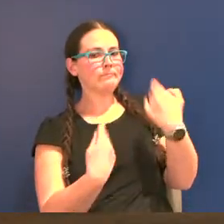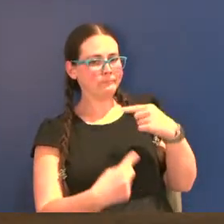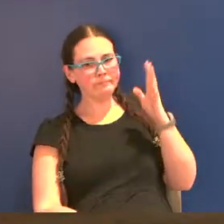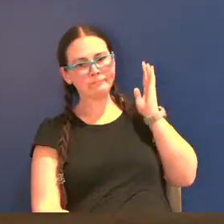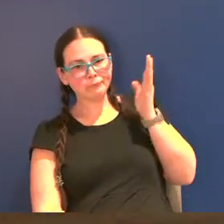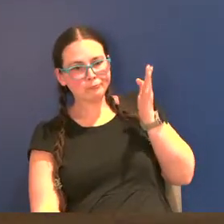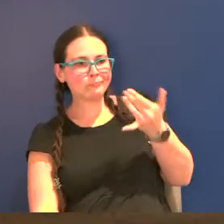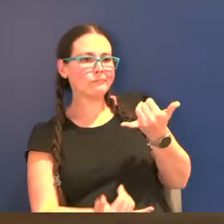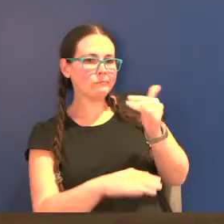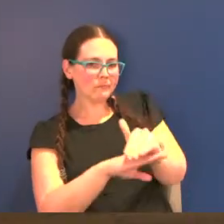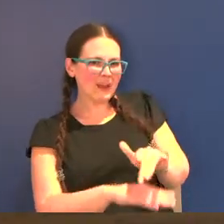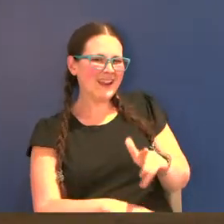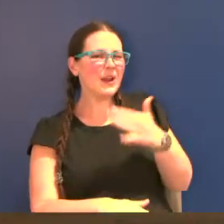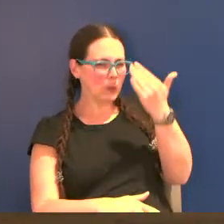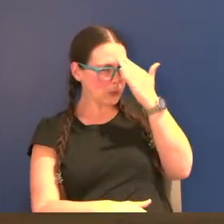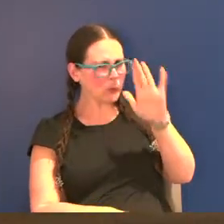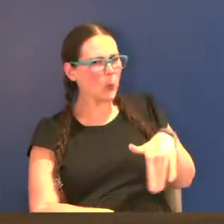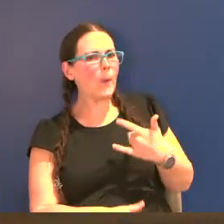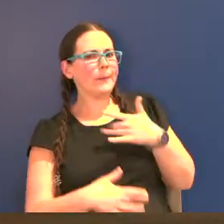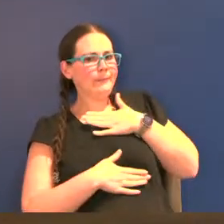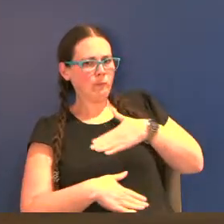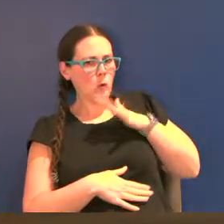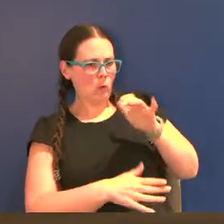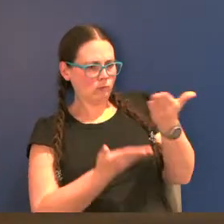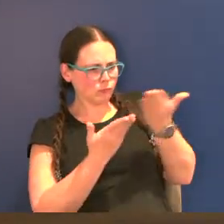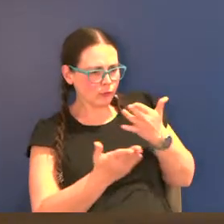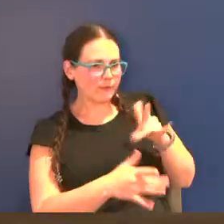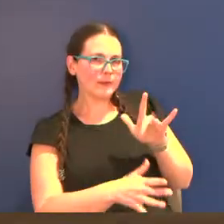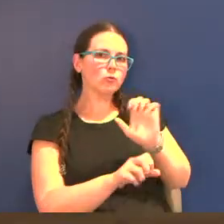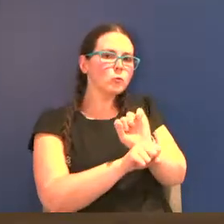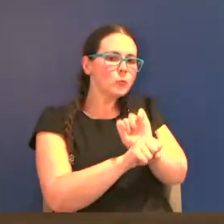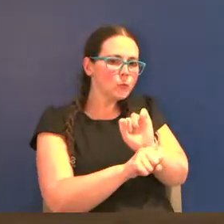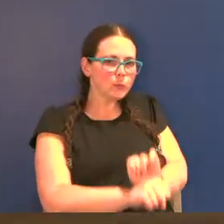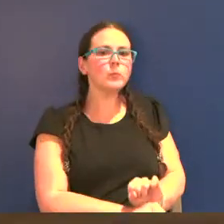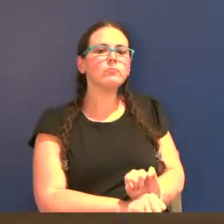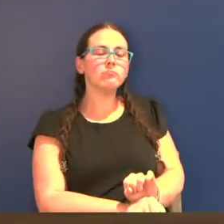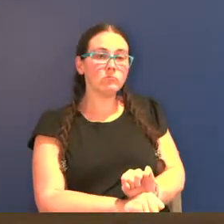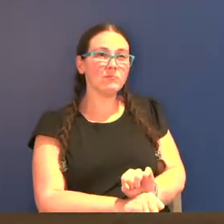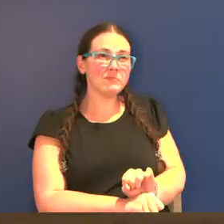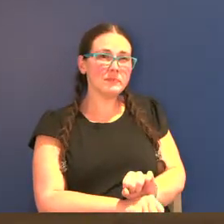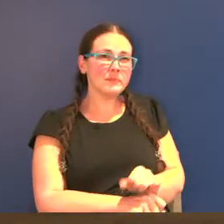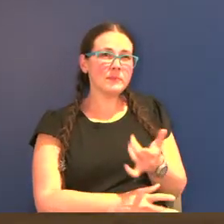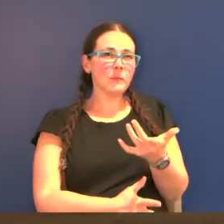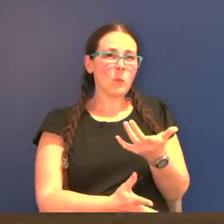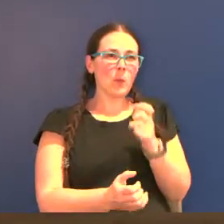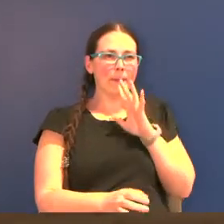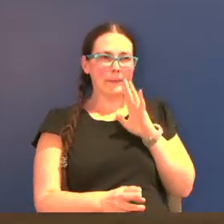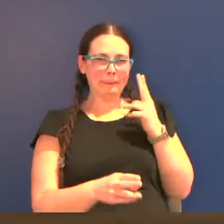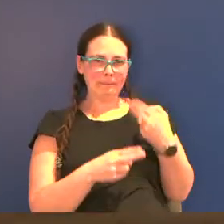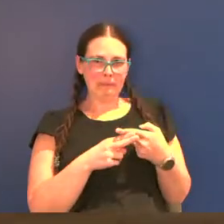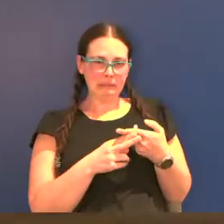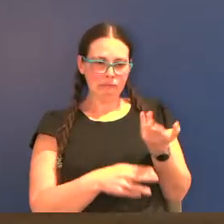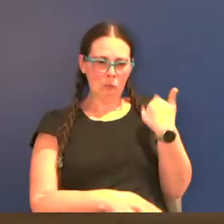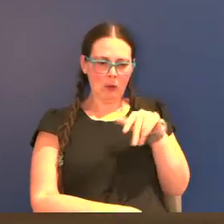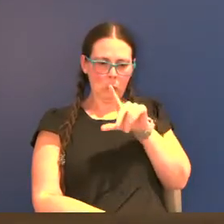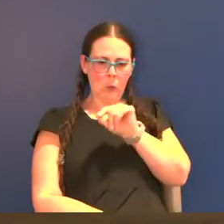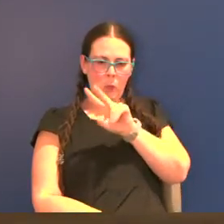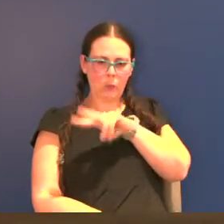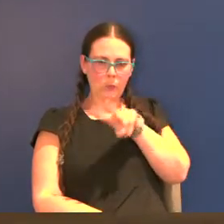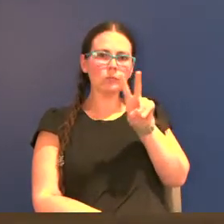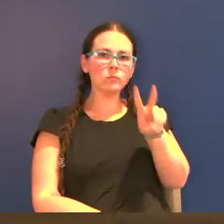know how much I greatly appreciate your service and the work that you all do. I do want to mention that in